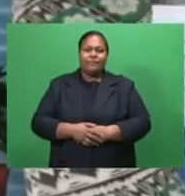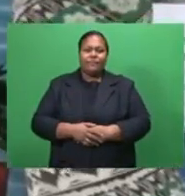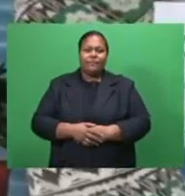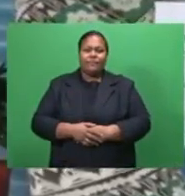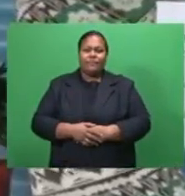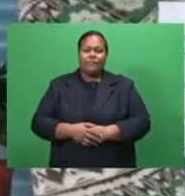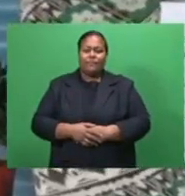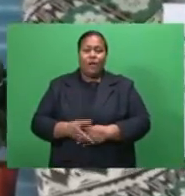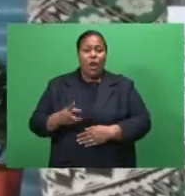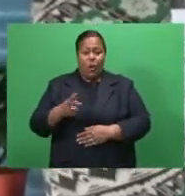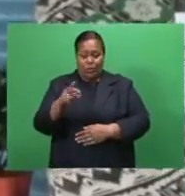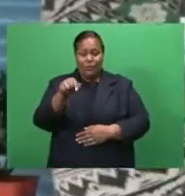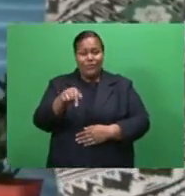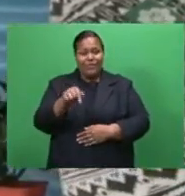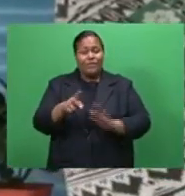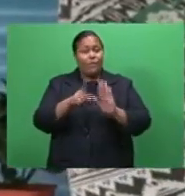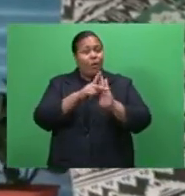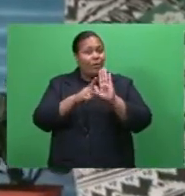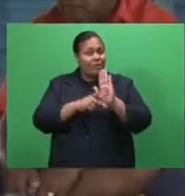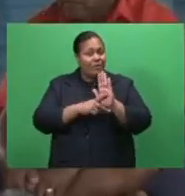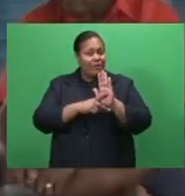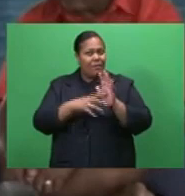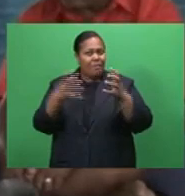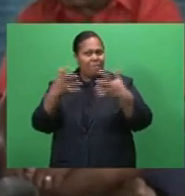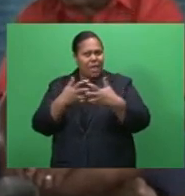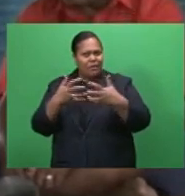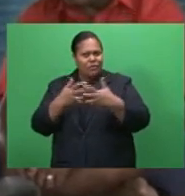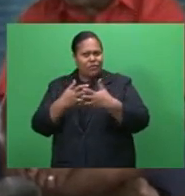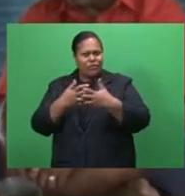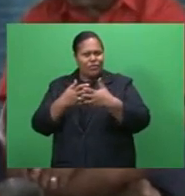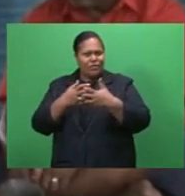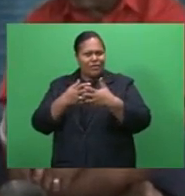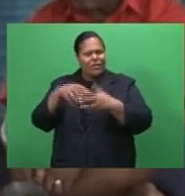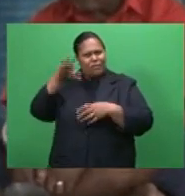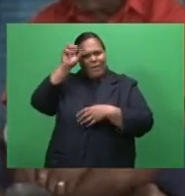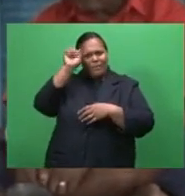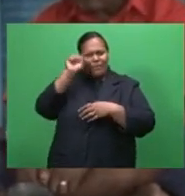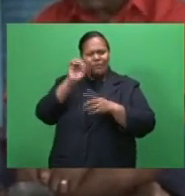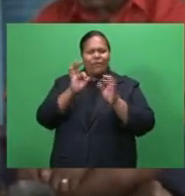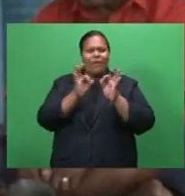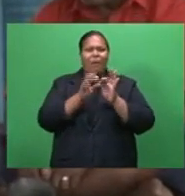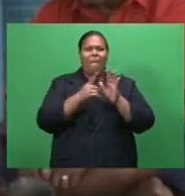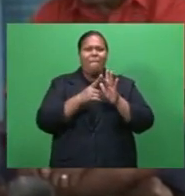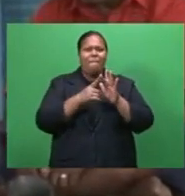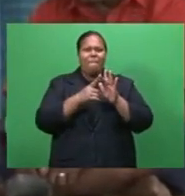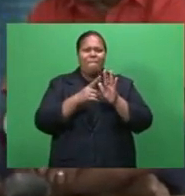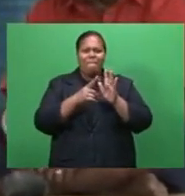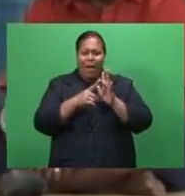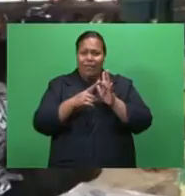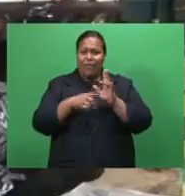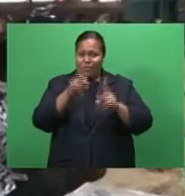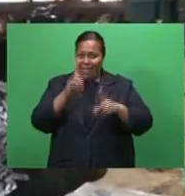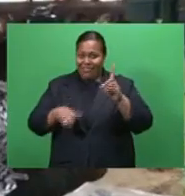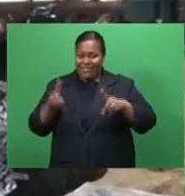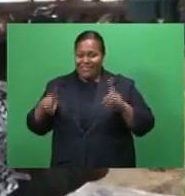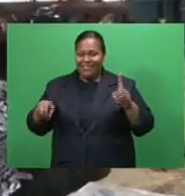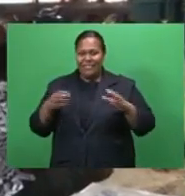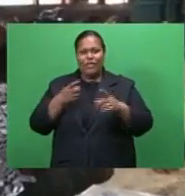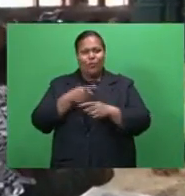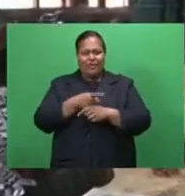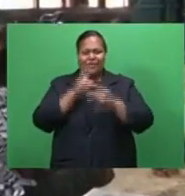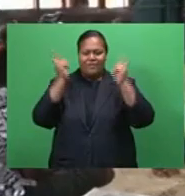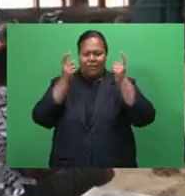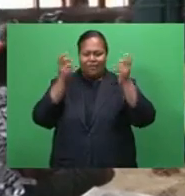The launch of this policy is in line with the commemoration of International Biodiversity Week, which Fiji is celebrating this week. Eleanor